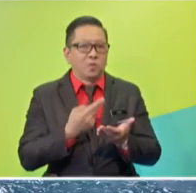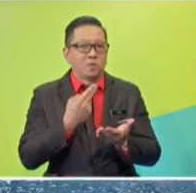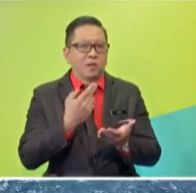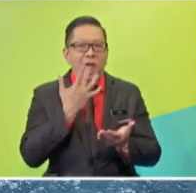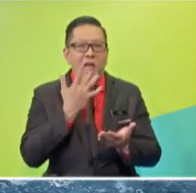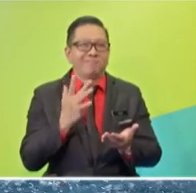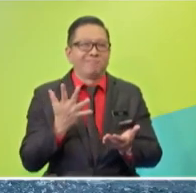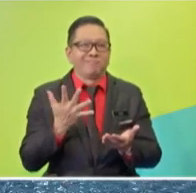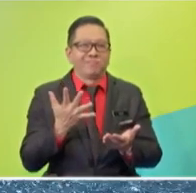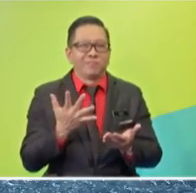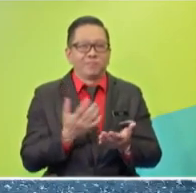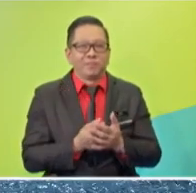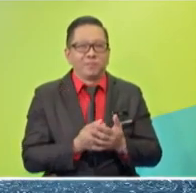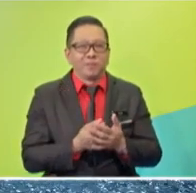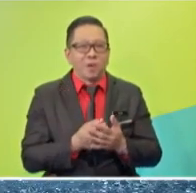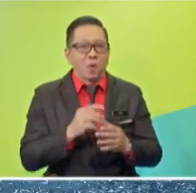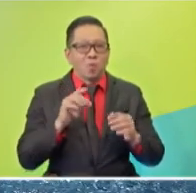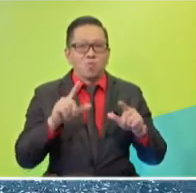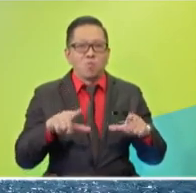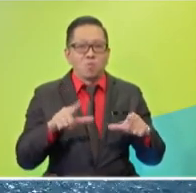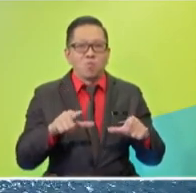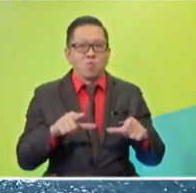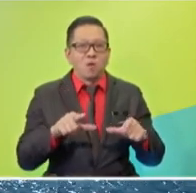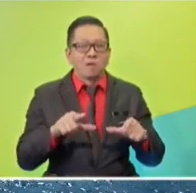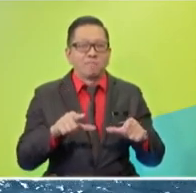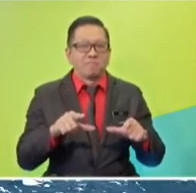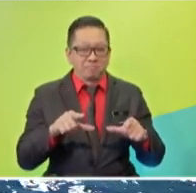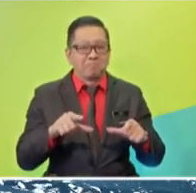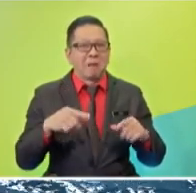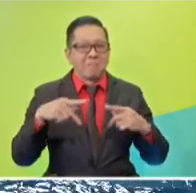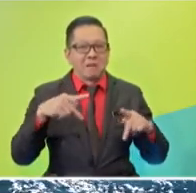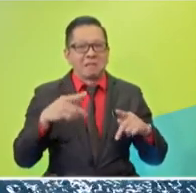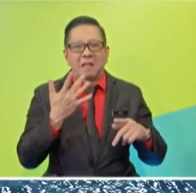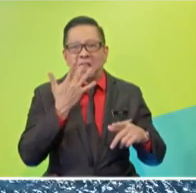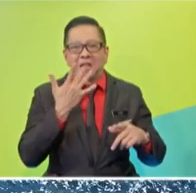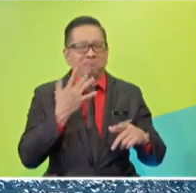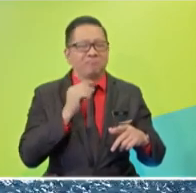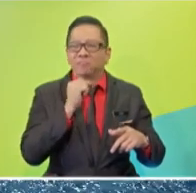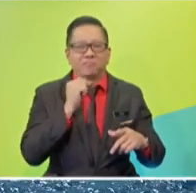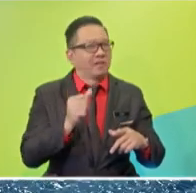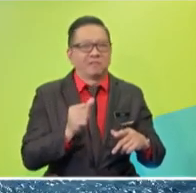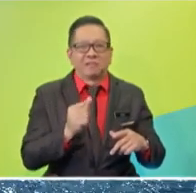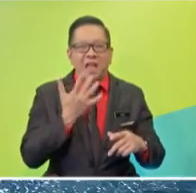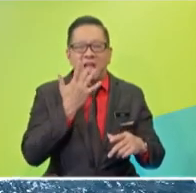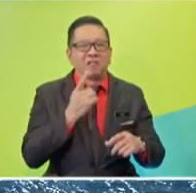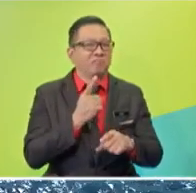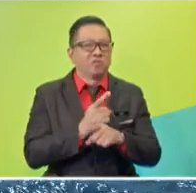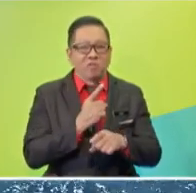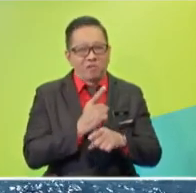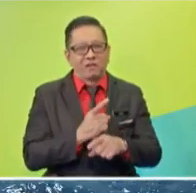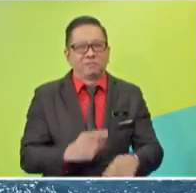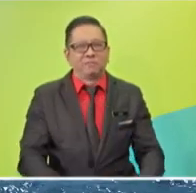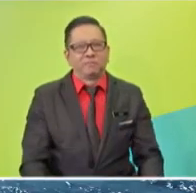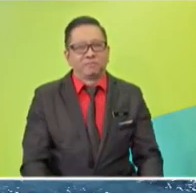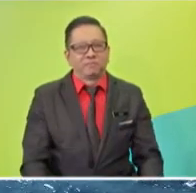any taste. Wooden and plastic spoons have their own taste, so you can't taste the ice cream flavours